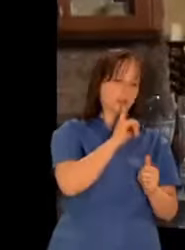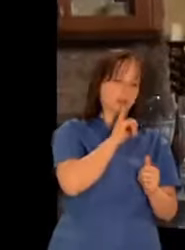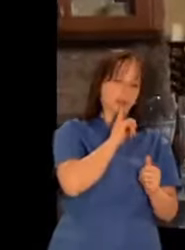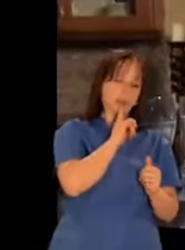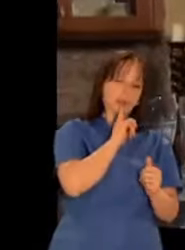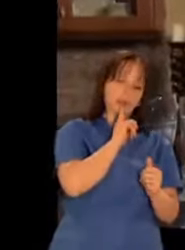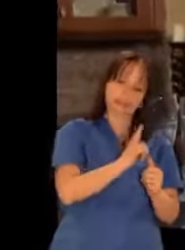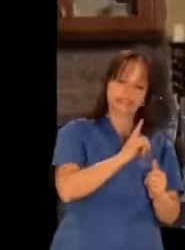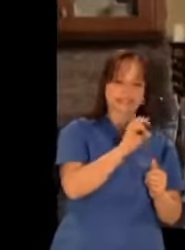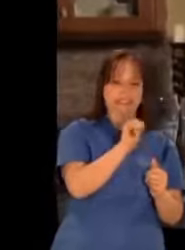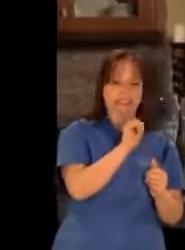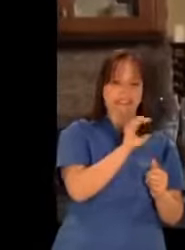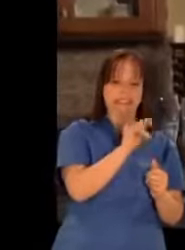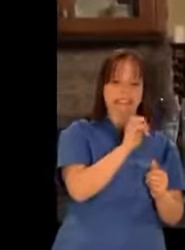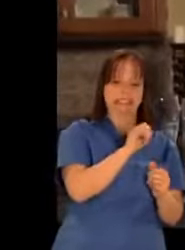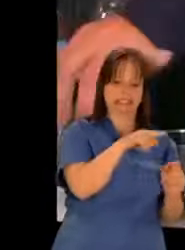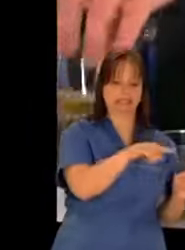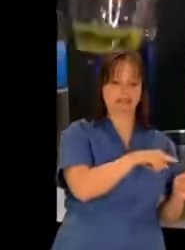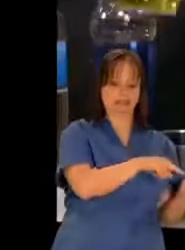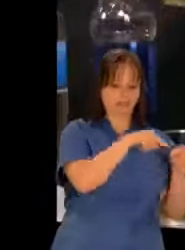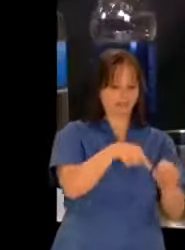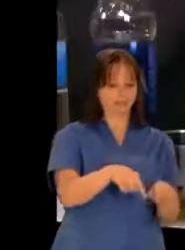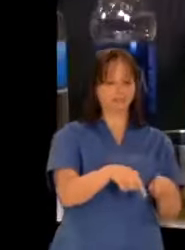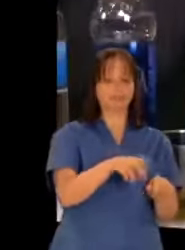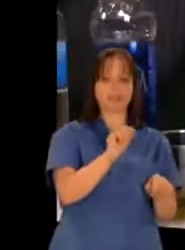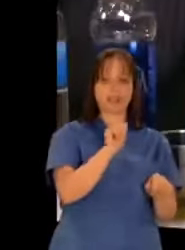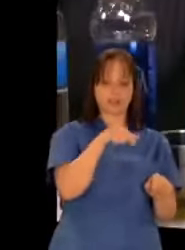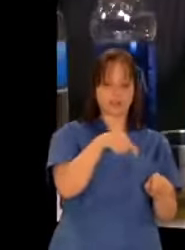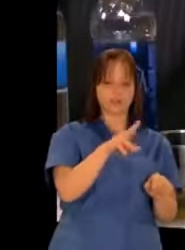acidic side, right? How about the Aquafina?